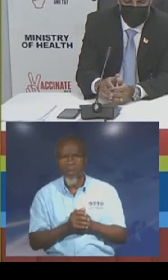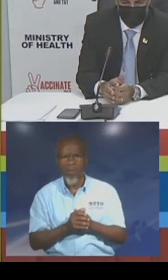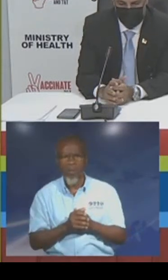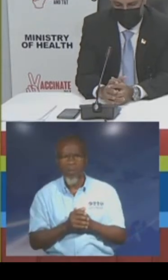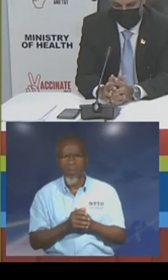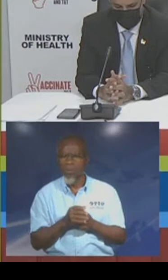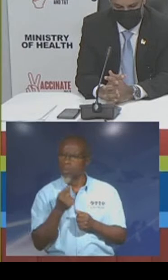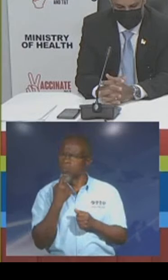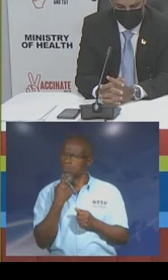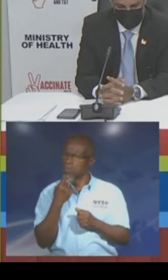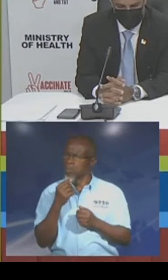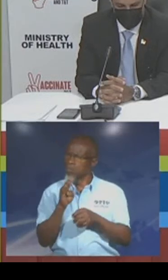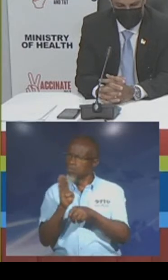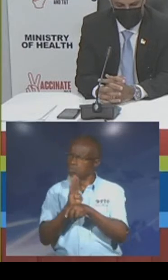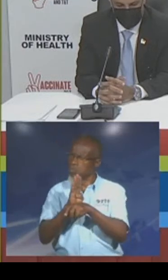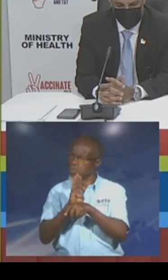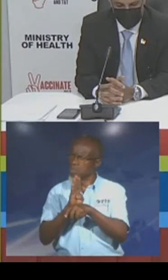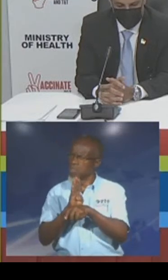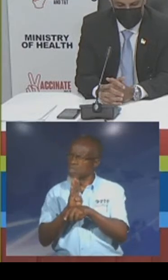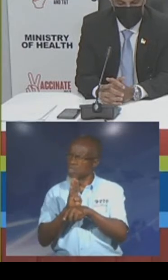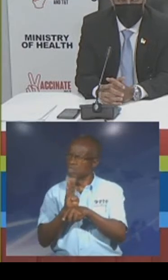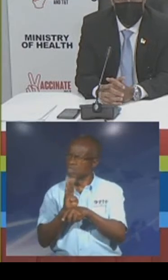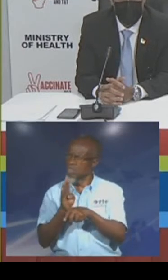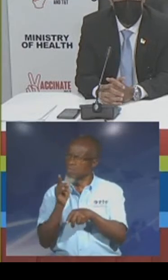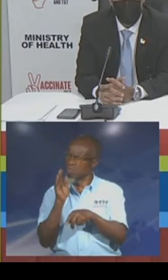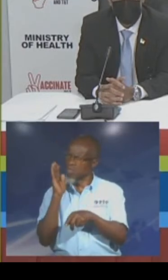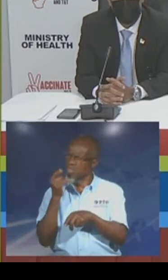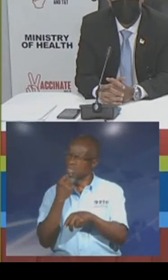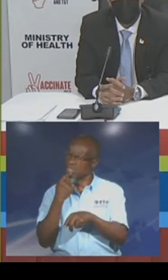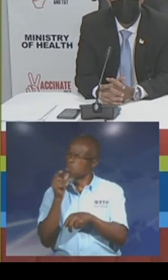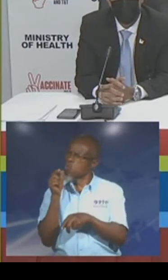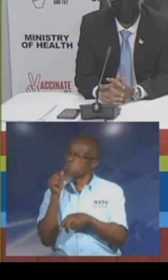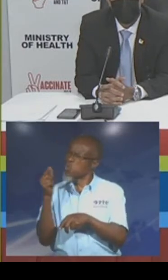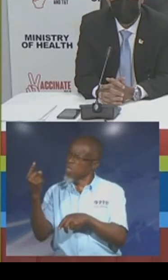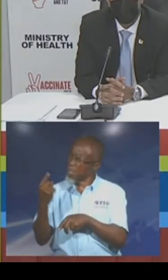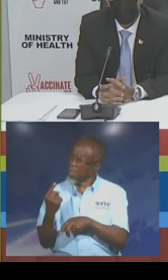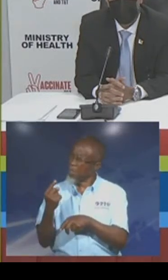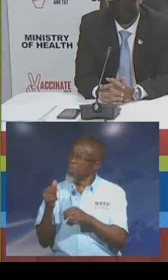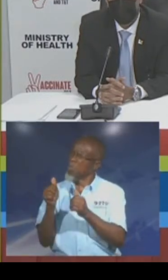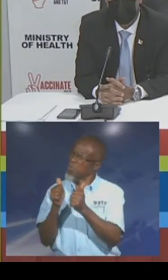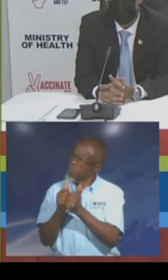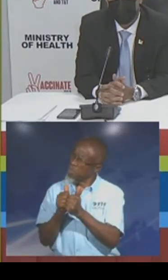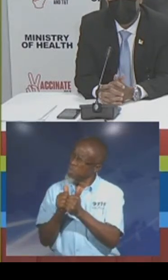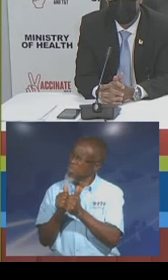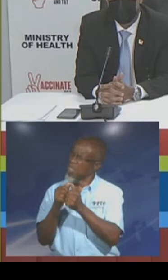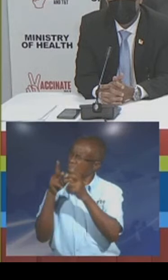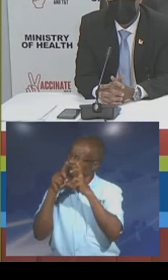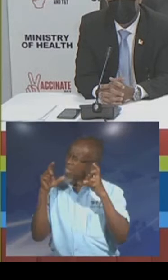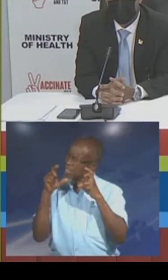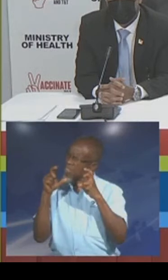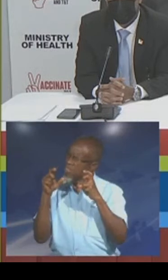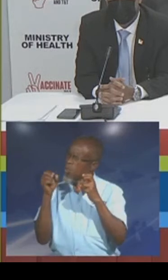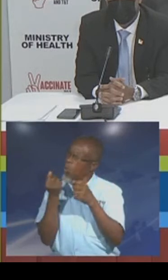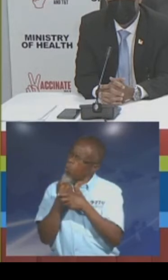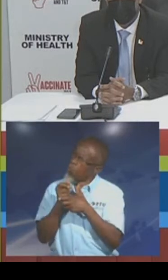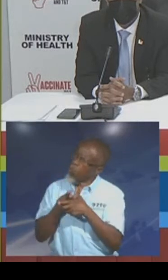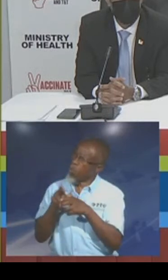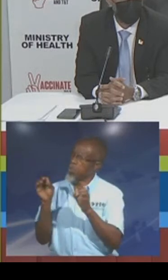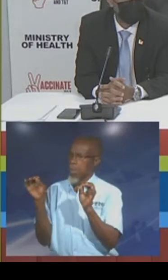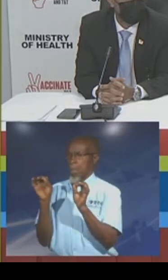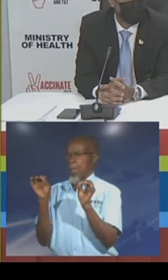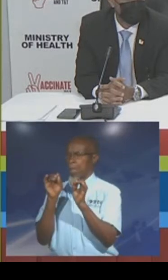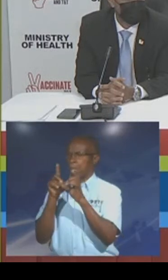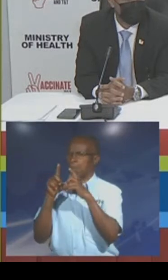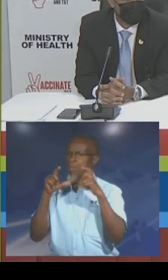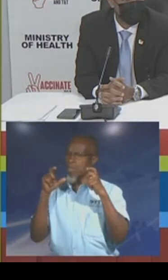be able to determine who comes in without a mask and so on. Is there a difference between a private business and